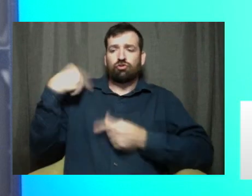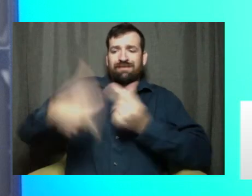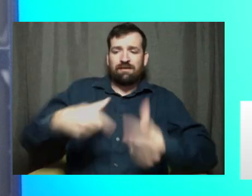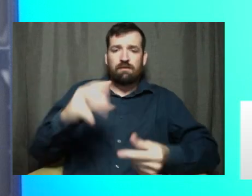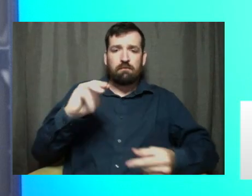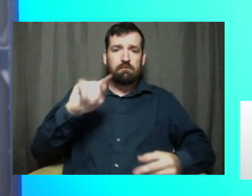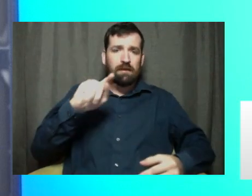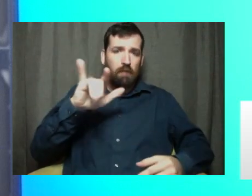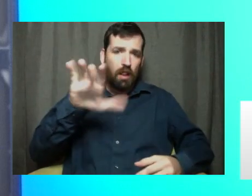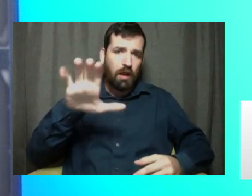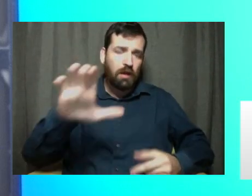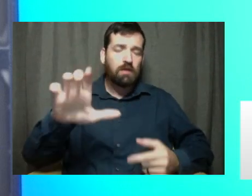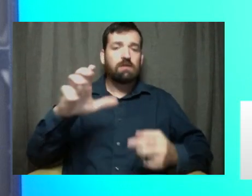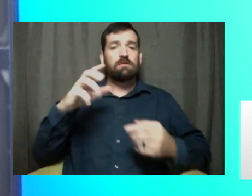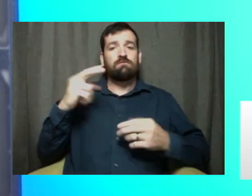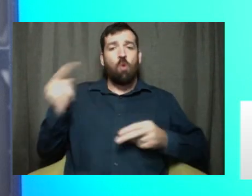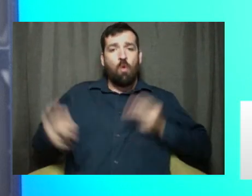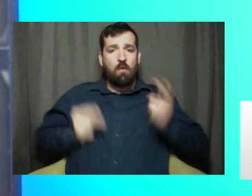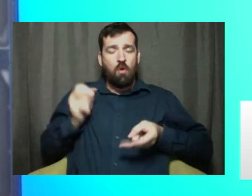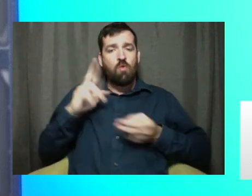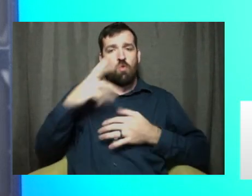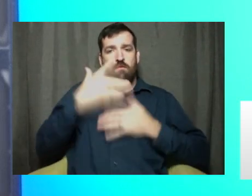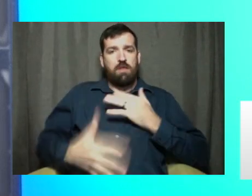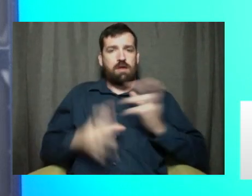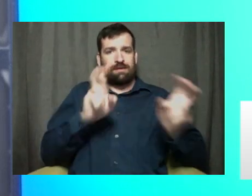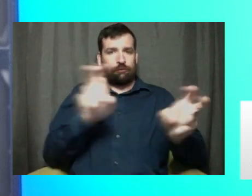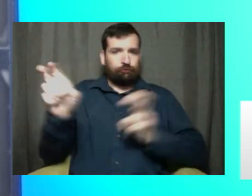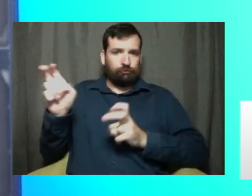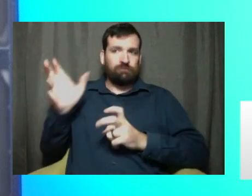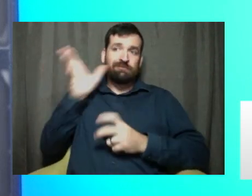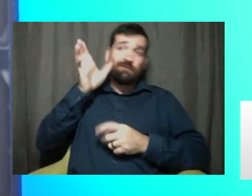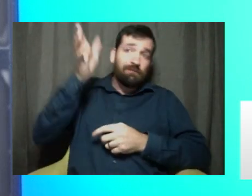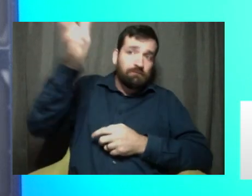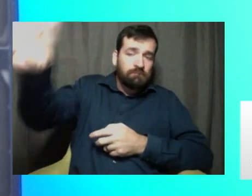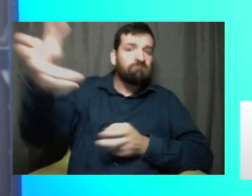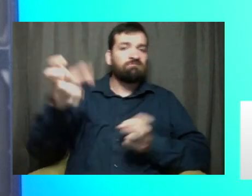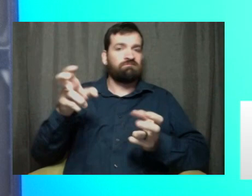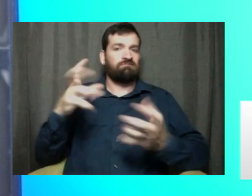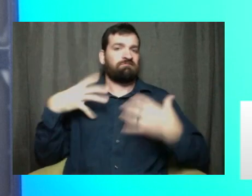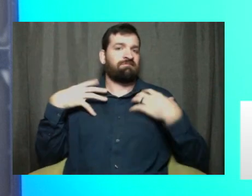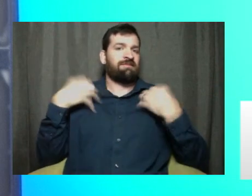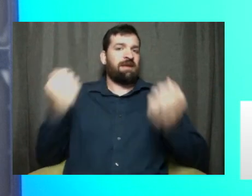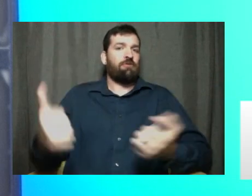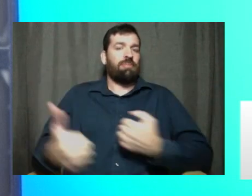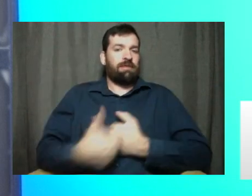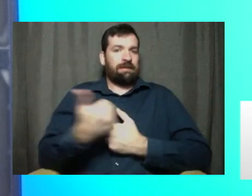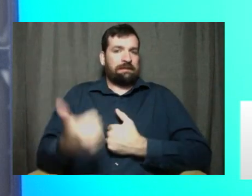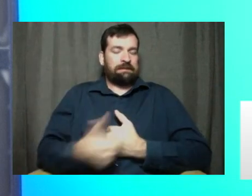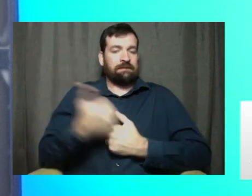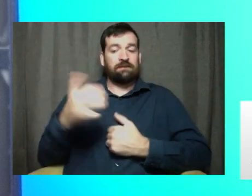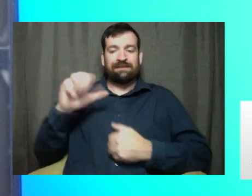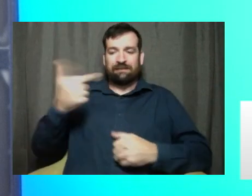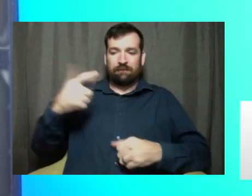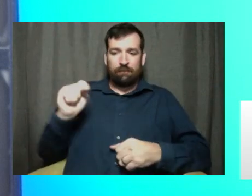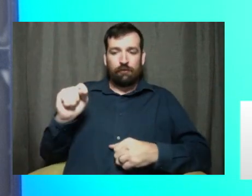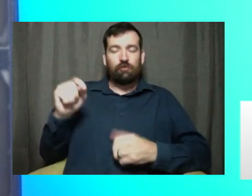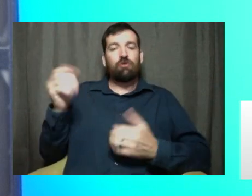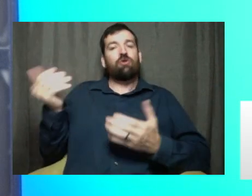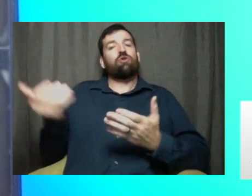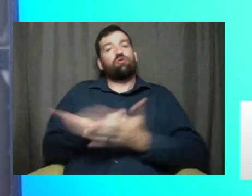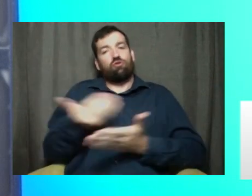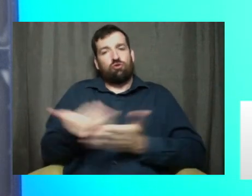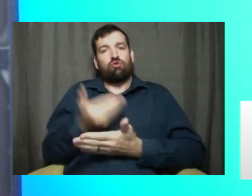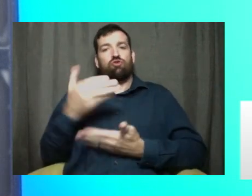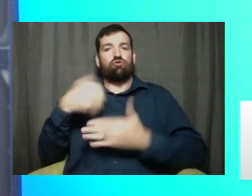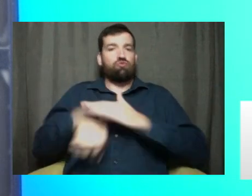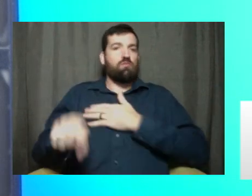or hormone-related issues that could pose future health threats. September is Newborn Screening Awareness Month. Jill